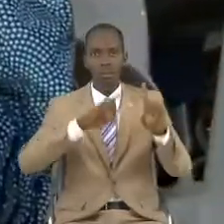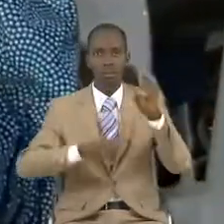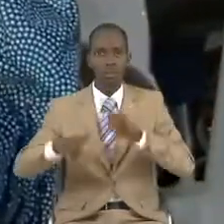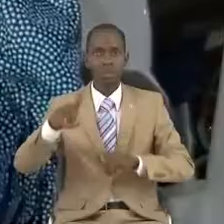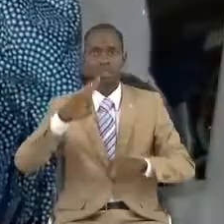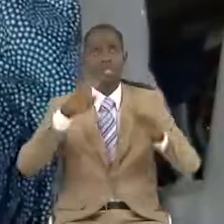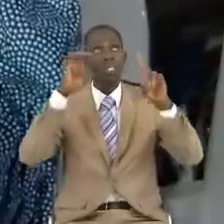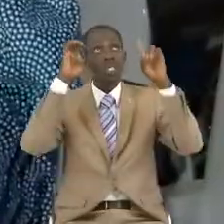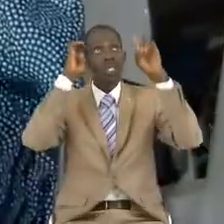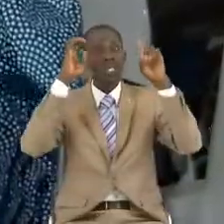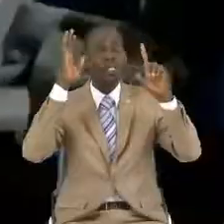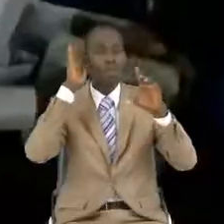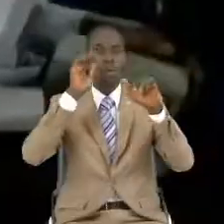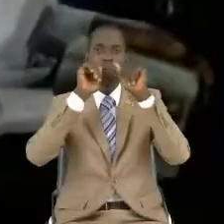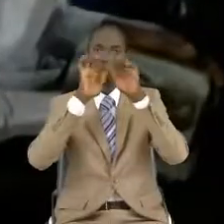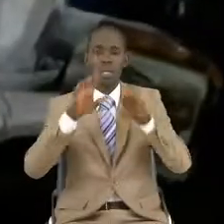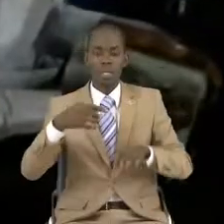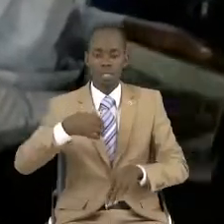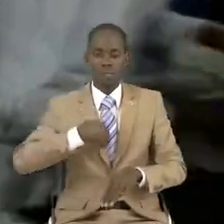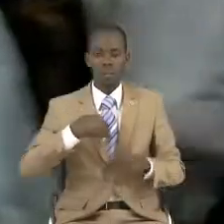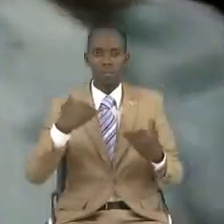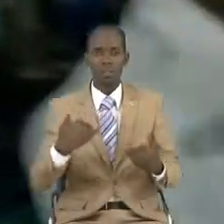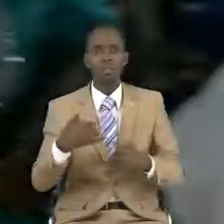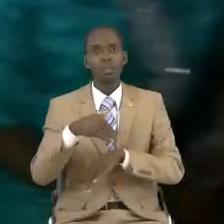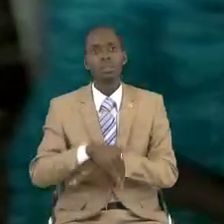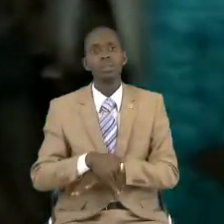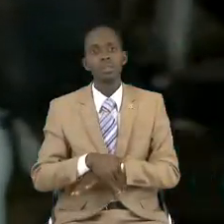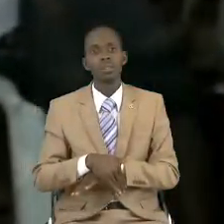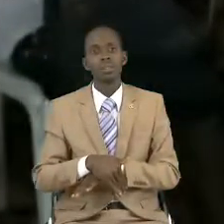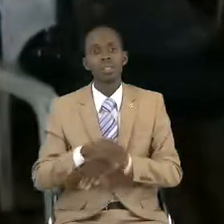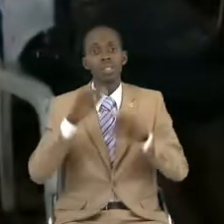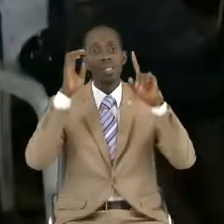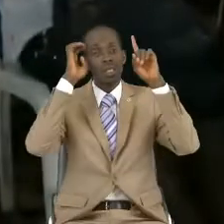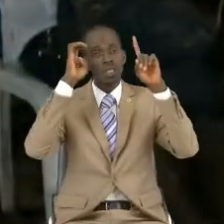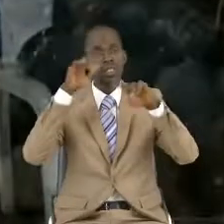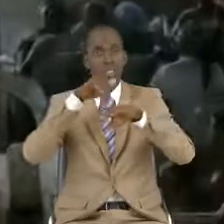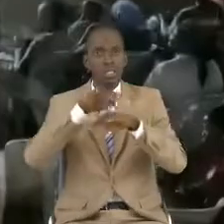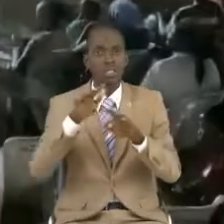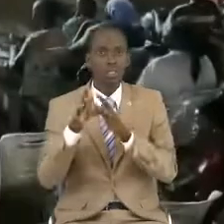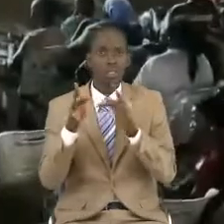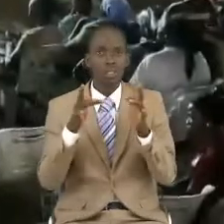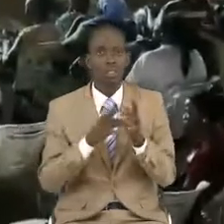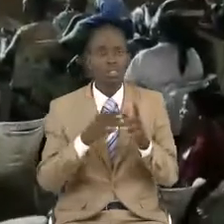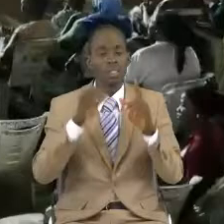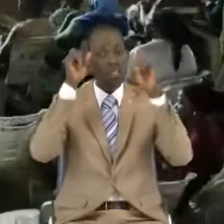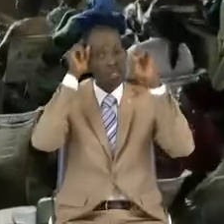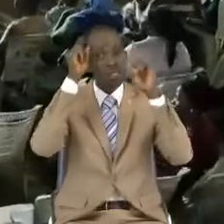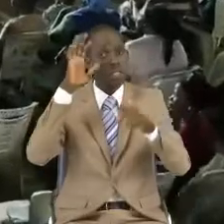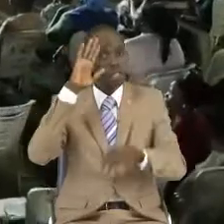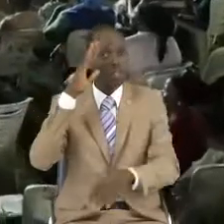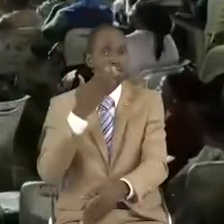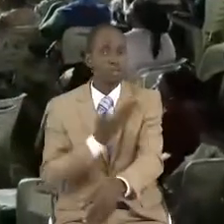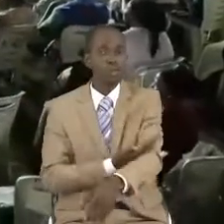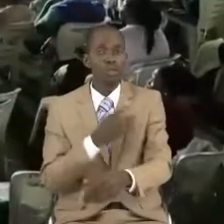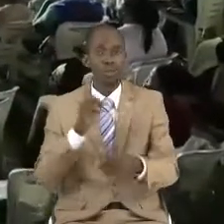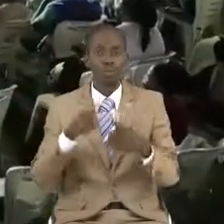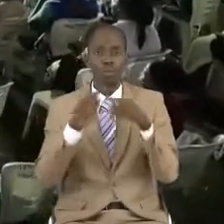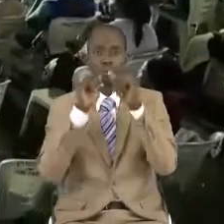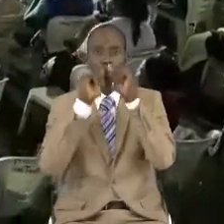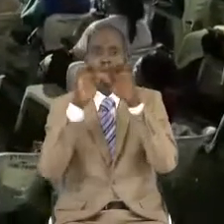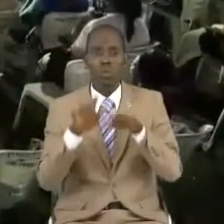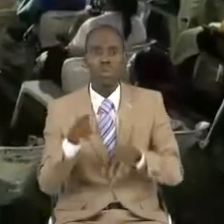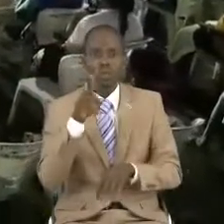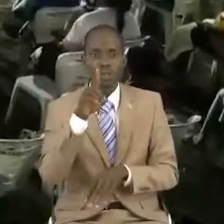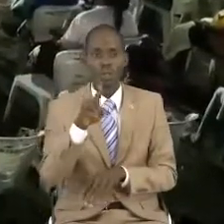tonight he sent jesus his son to bless you in